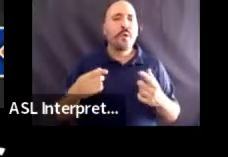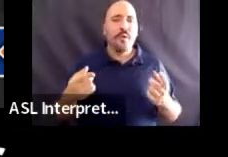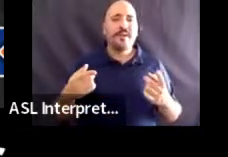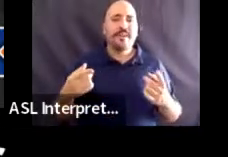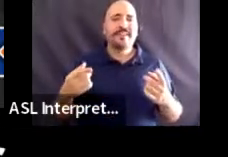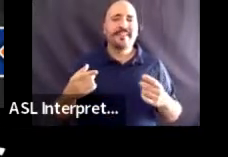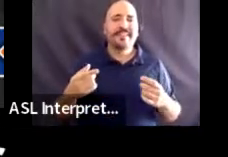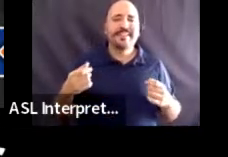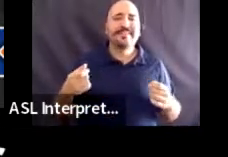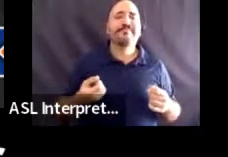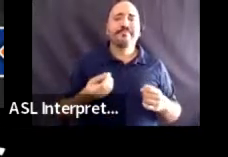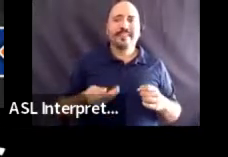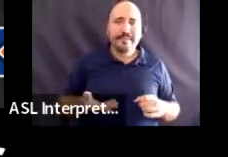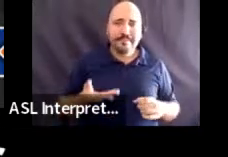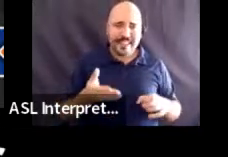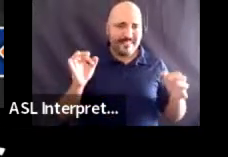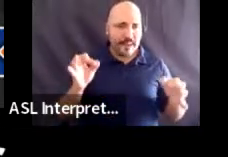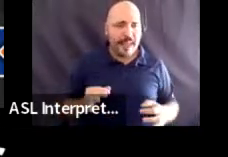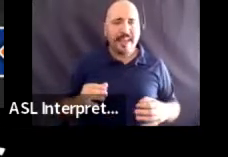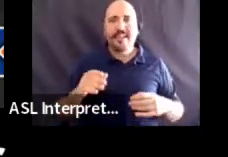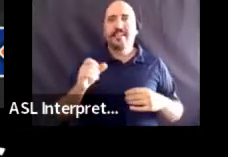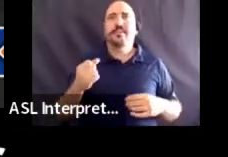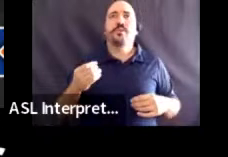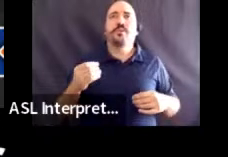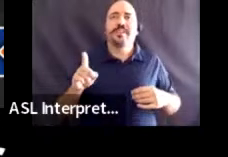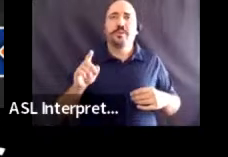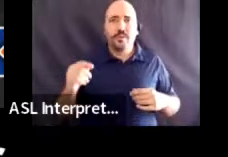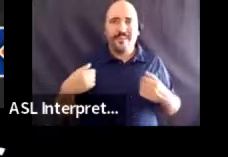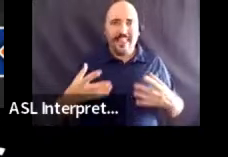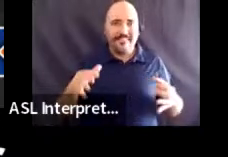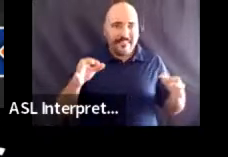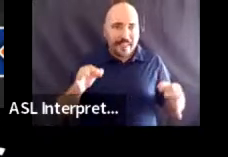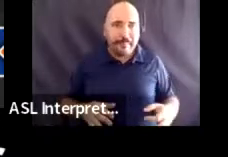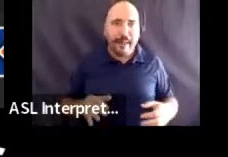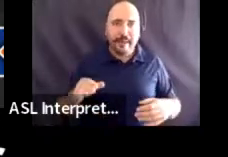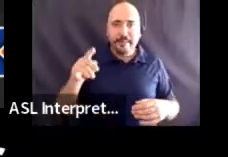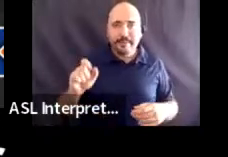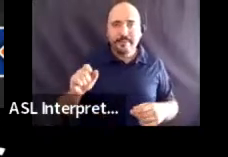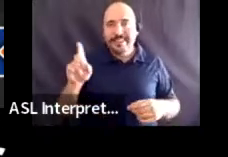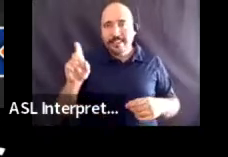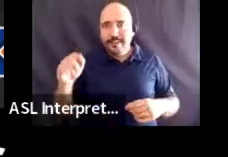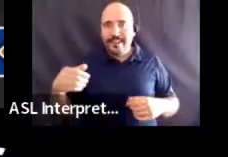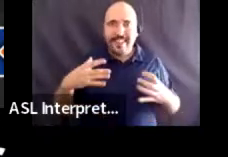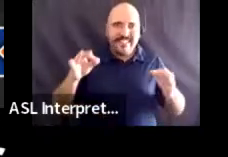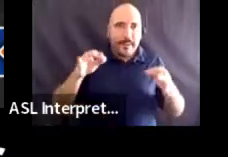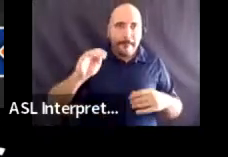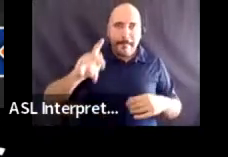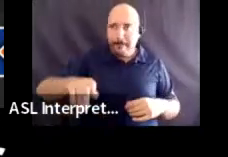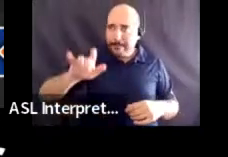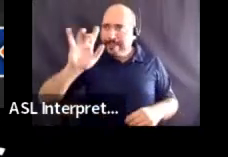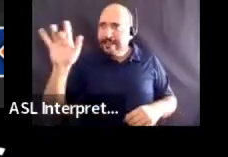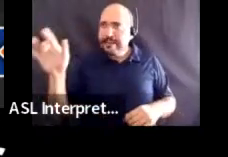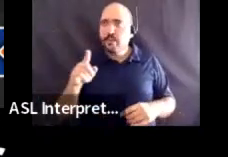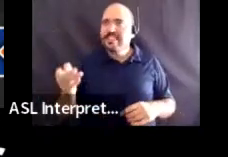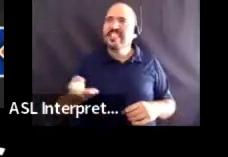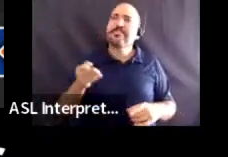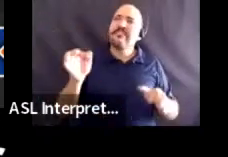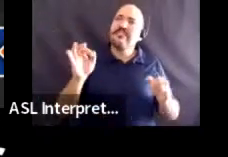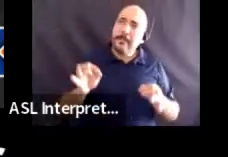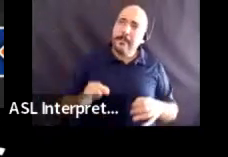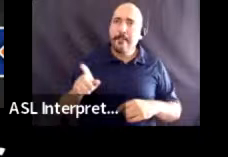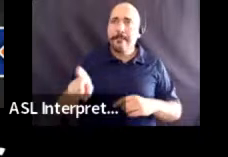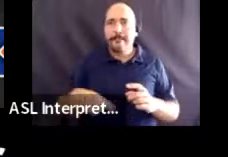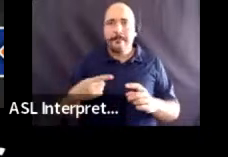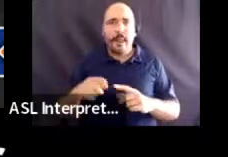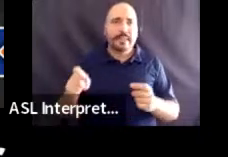feedback. So DOT has a lot of feedback maps where you can, Department of Transportation has a lot of maps where you can submit feedback